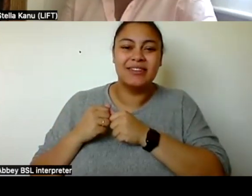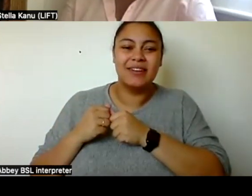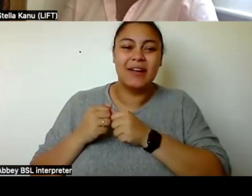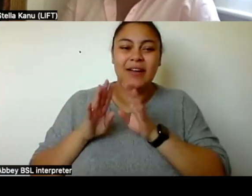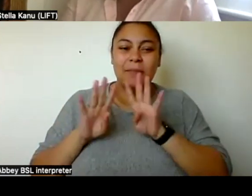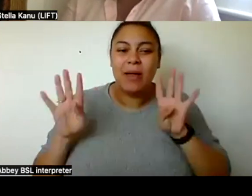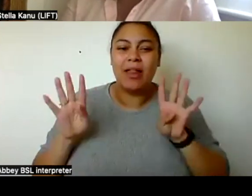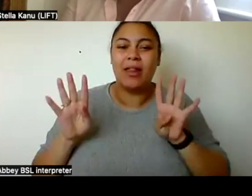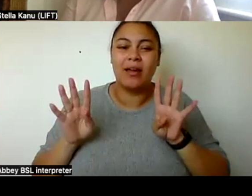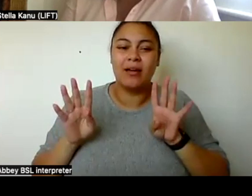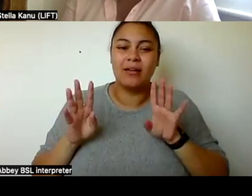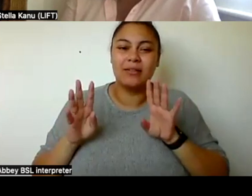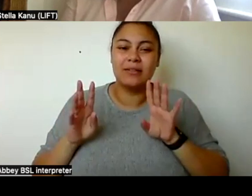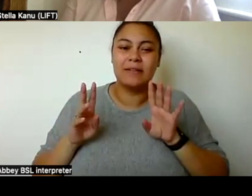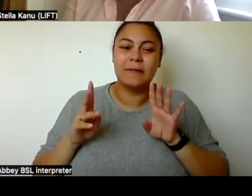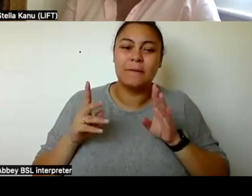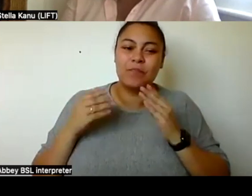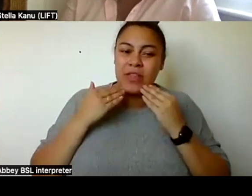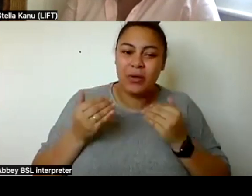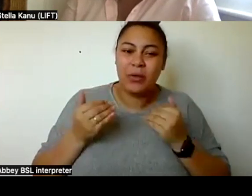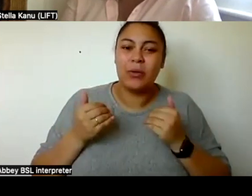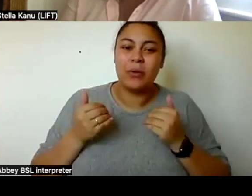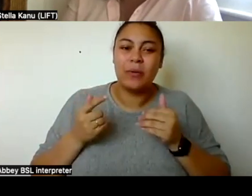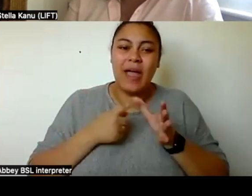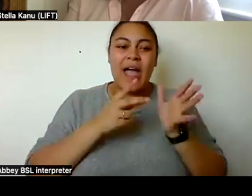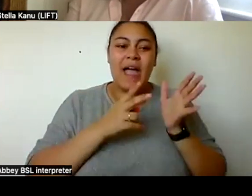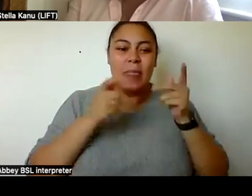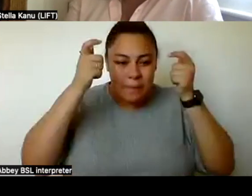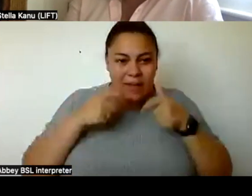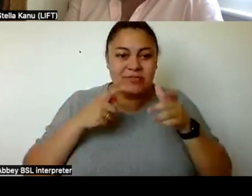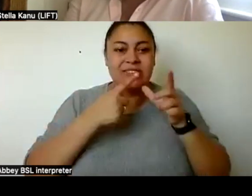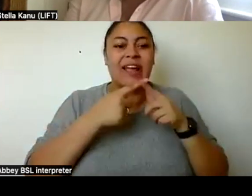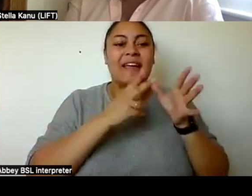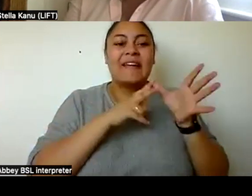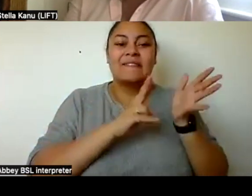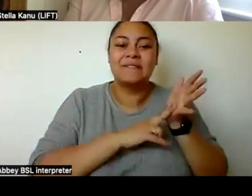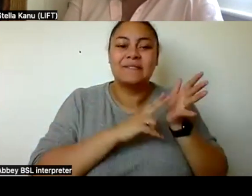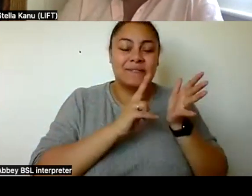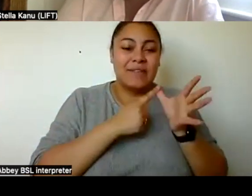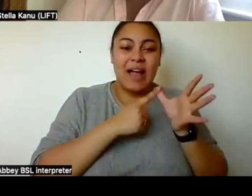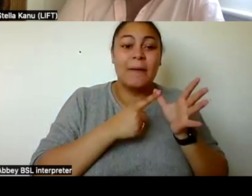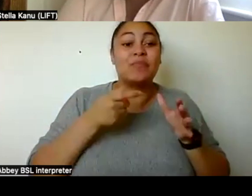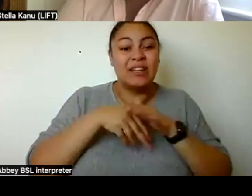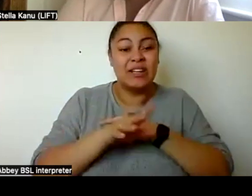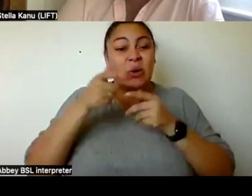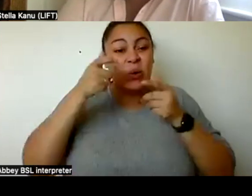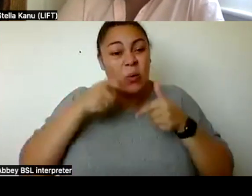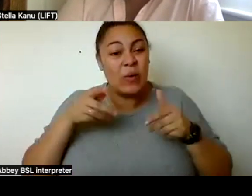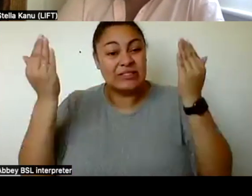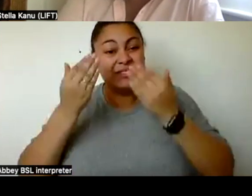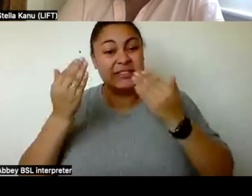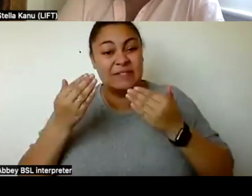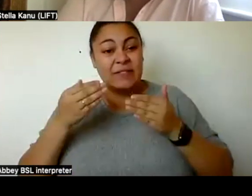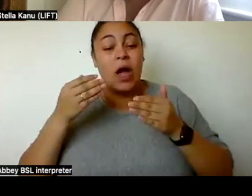respect, the barrister, Eva Doerr, who was due to be with us and is in court this evening on an urgent